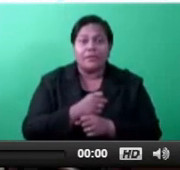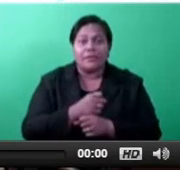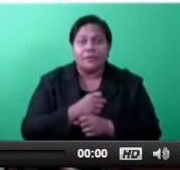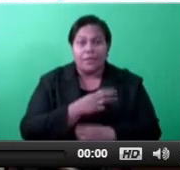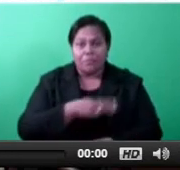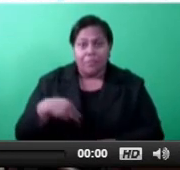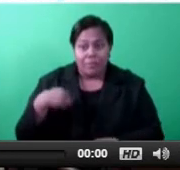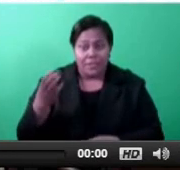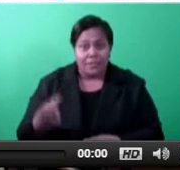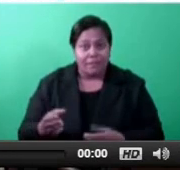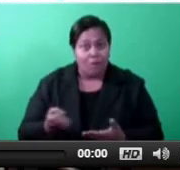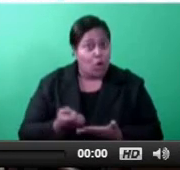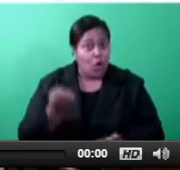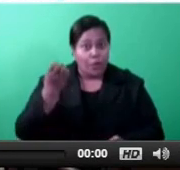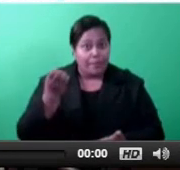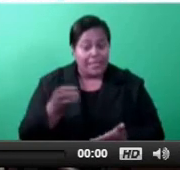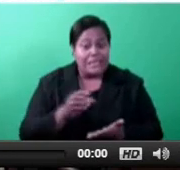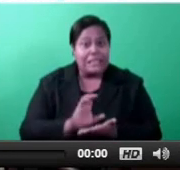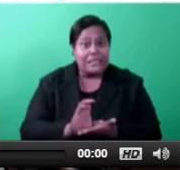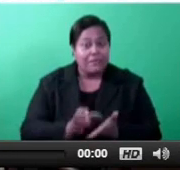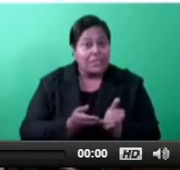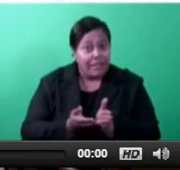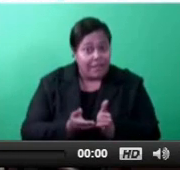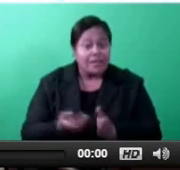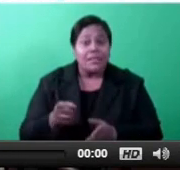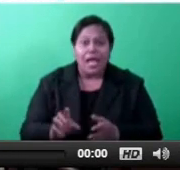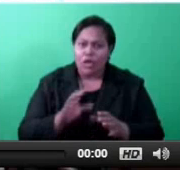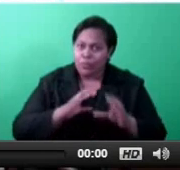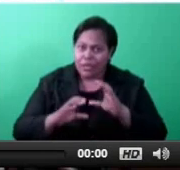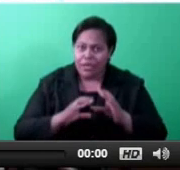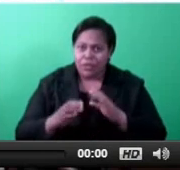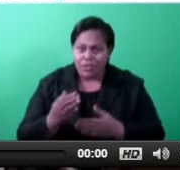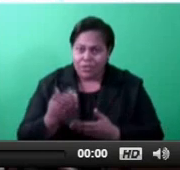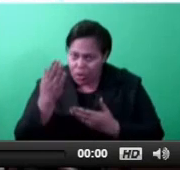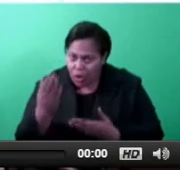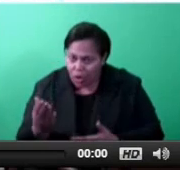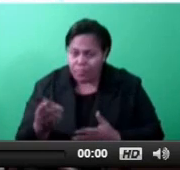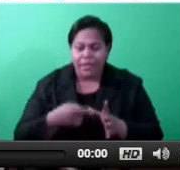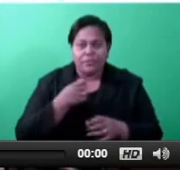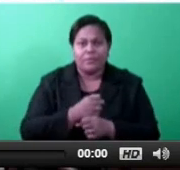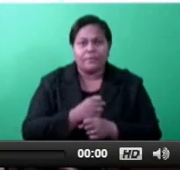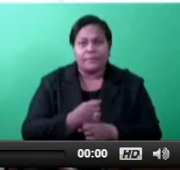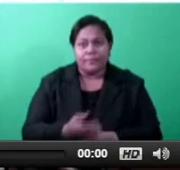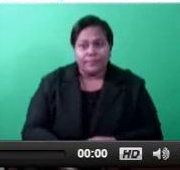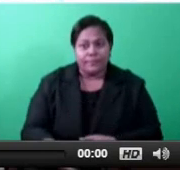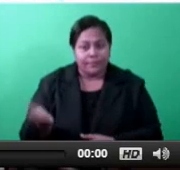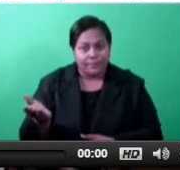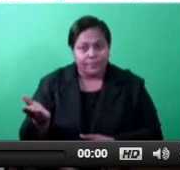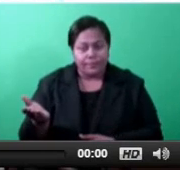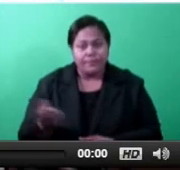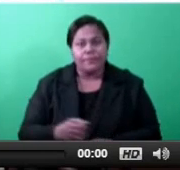Minister for Economy, Civil Service and Communications, the Honourable Ayaz Syed Qayyum, to table his